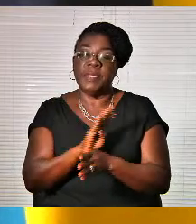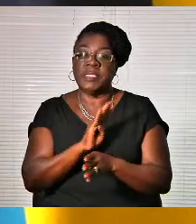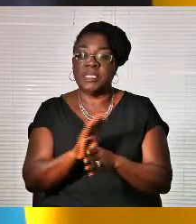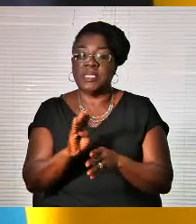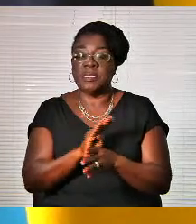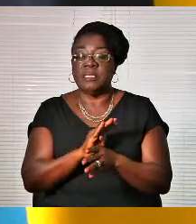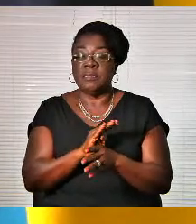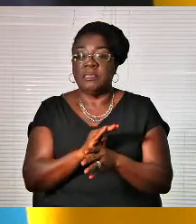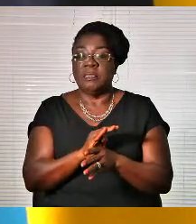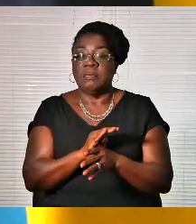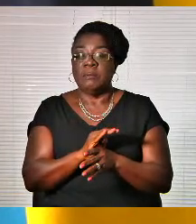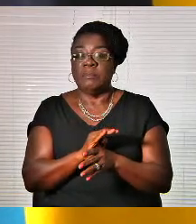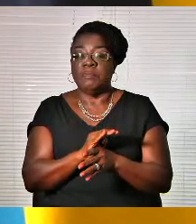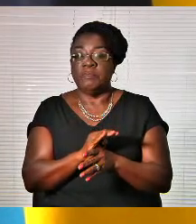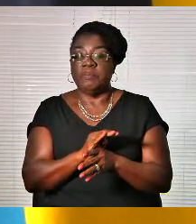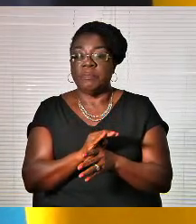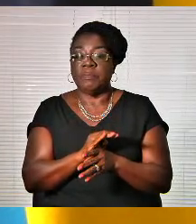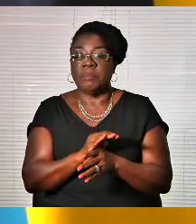40 cases a day?